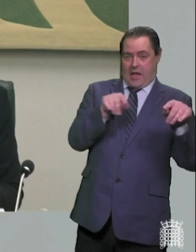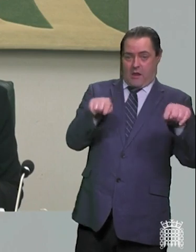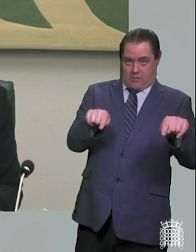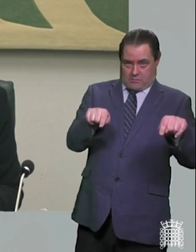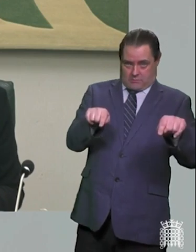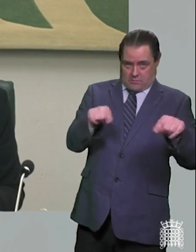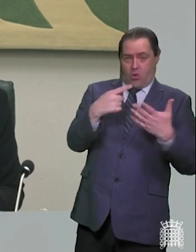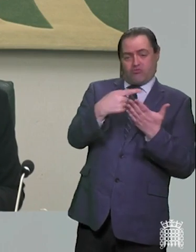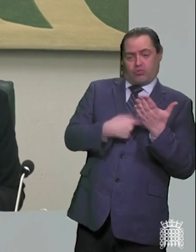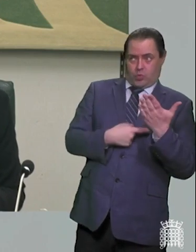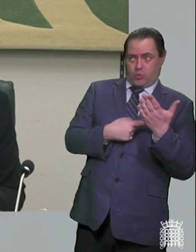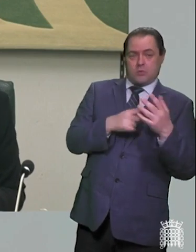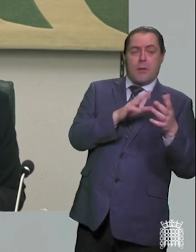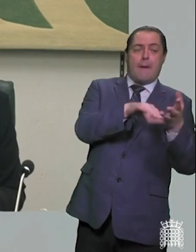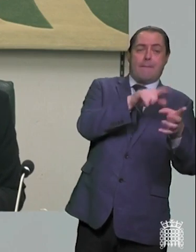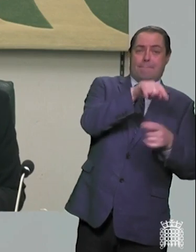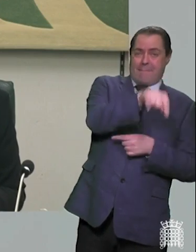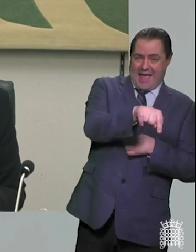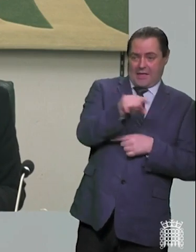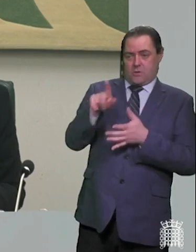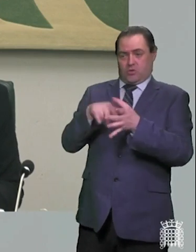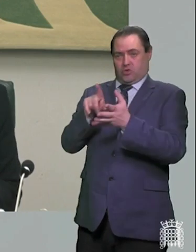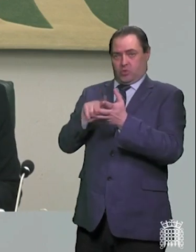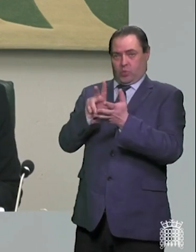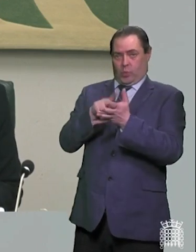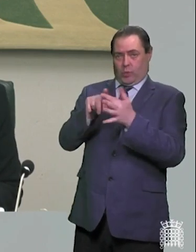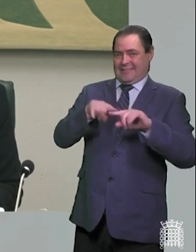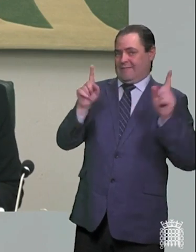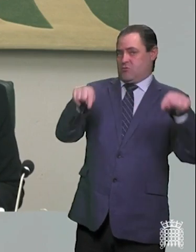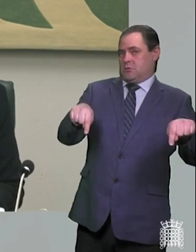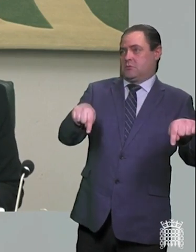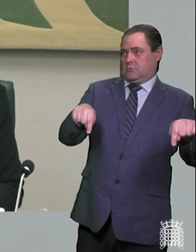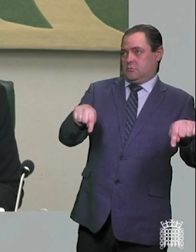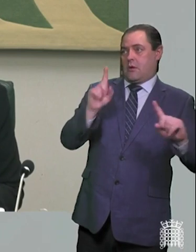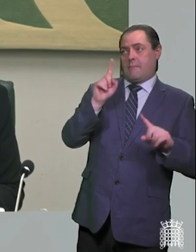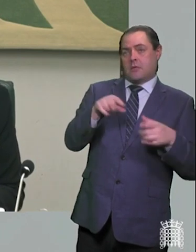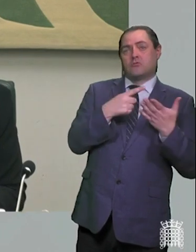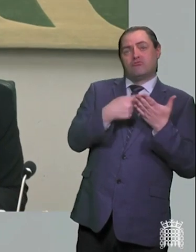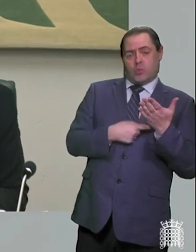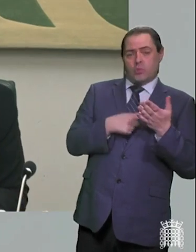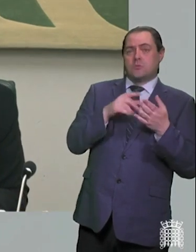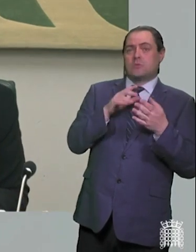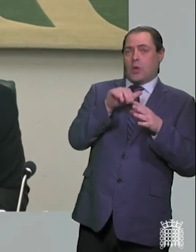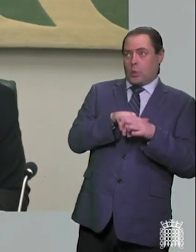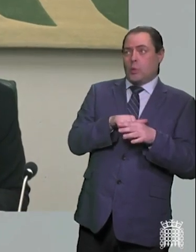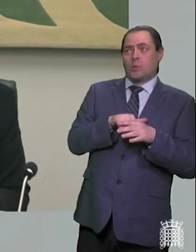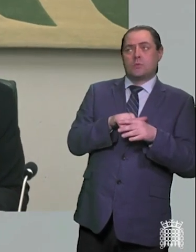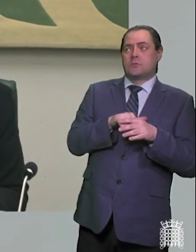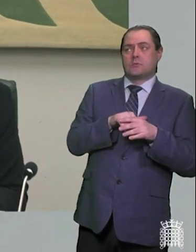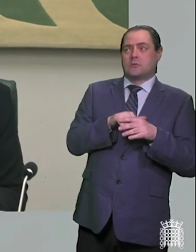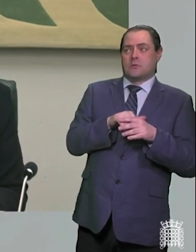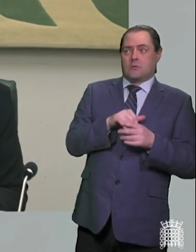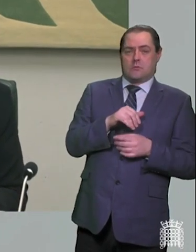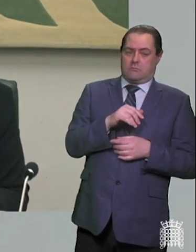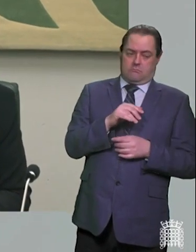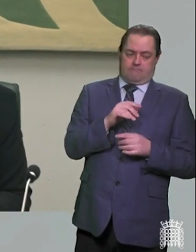COVID varied between May and June 2020, but at both times the relevant rules included restrictions on gatherings of